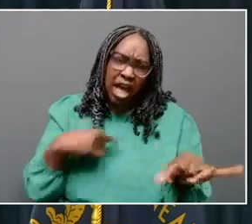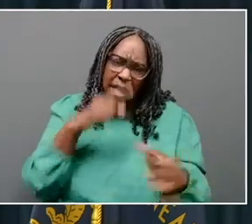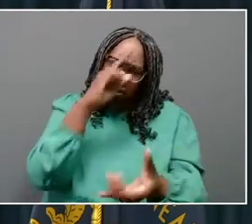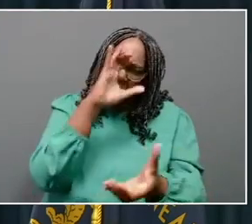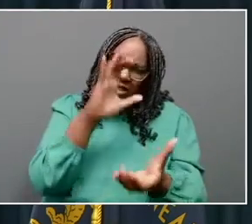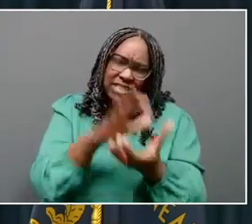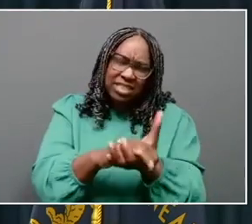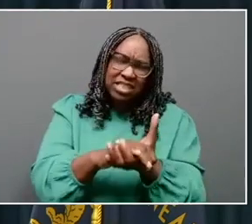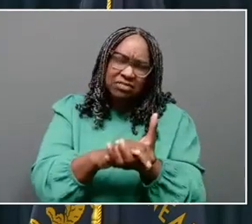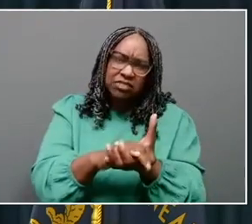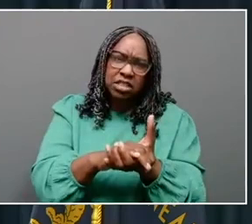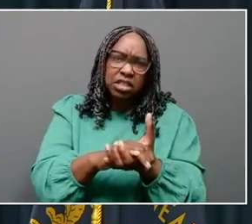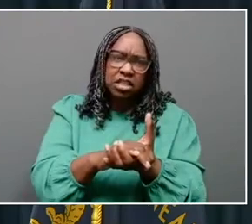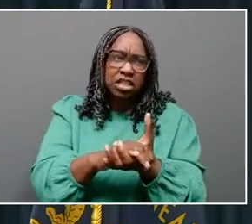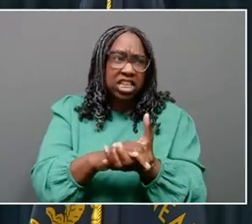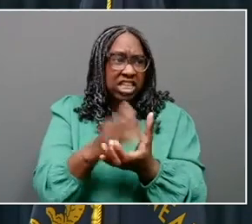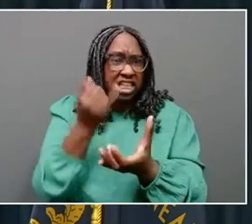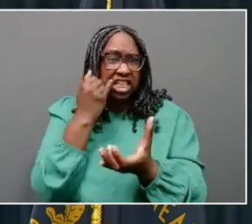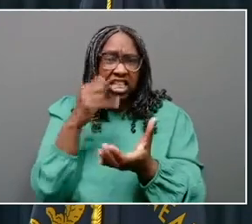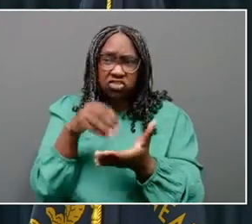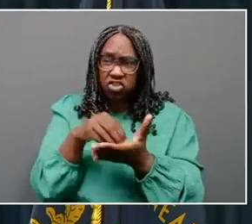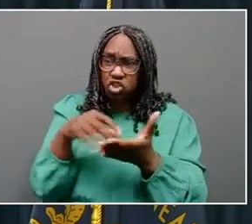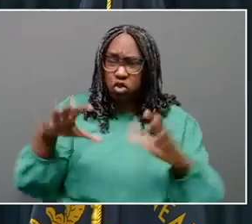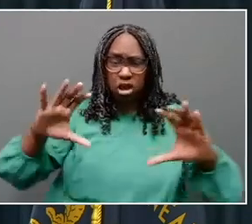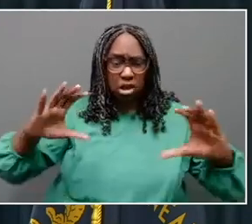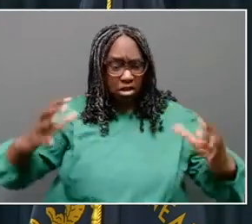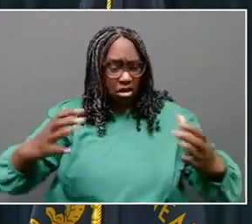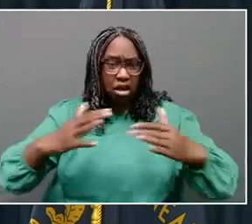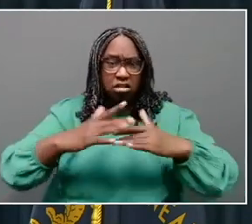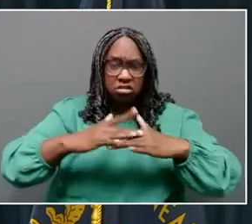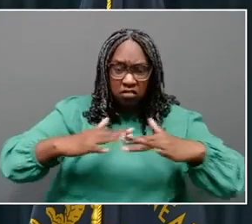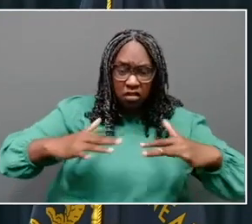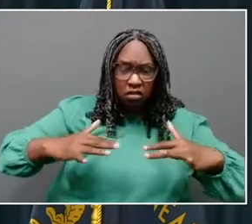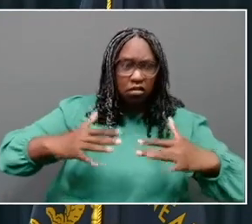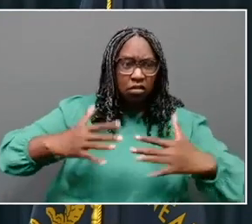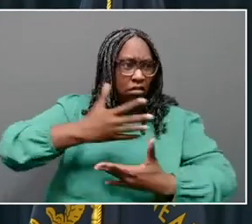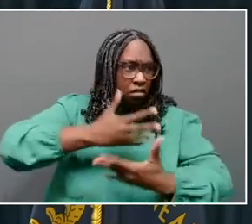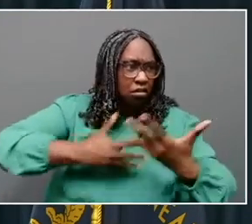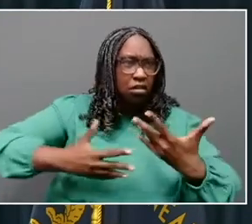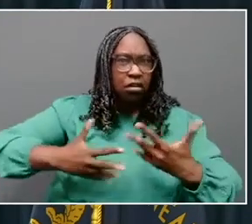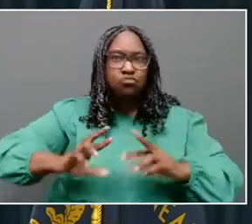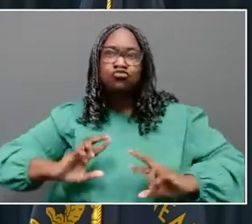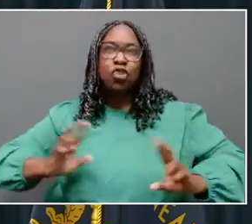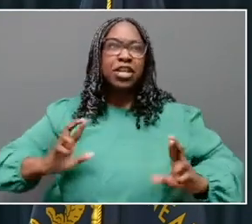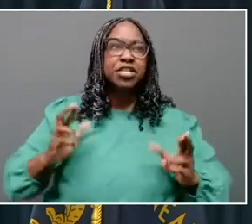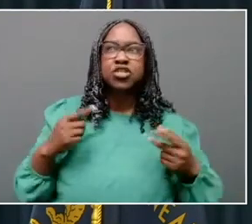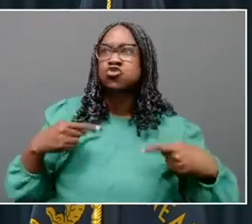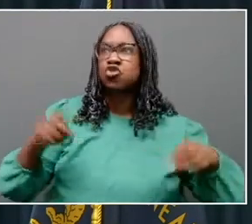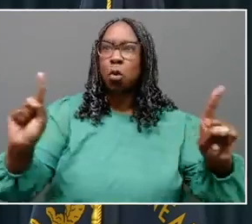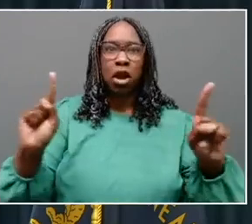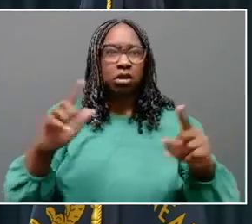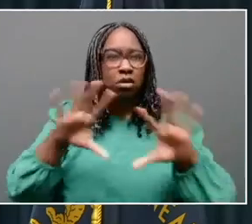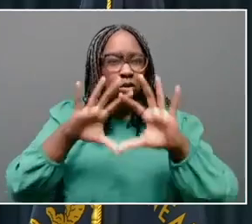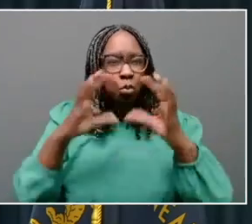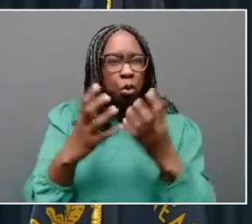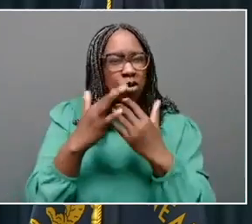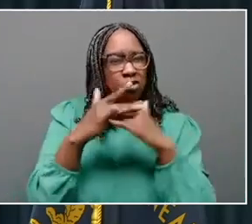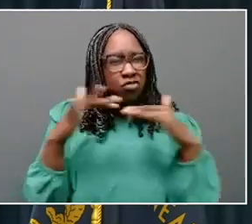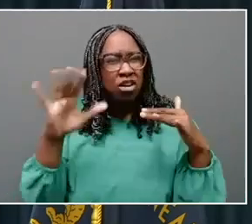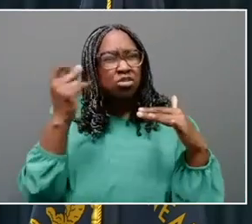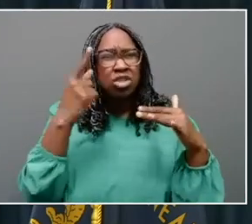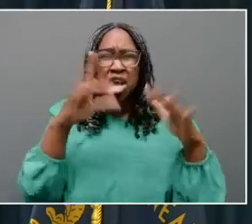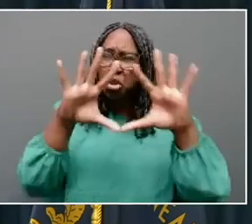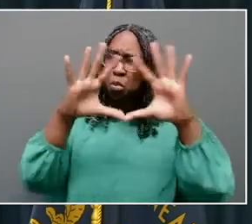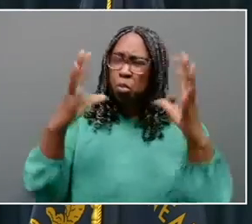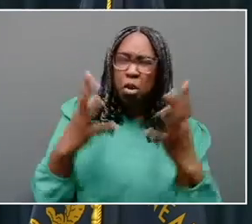diverse student body prepares us for a diverse world. I mean, we live in a world with people from different backgrounds and